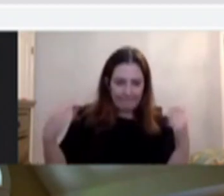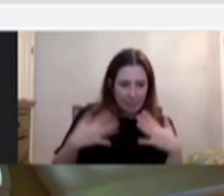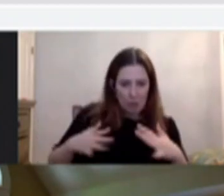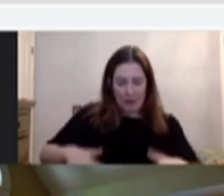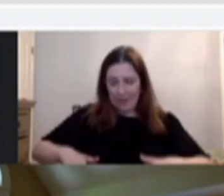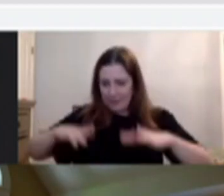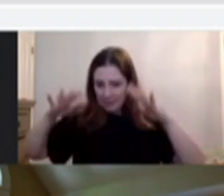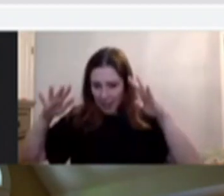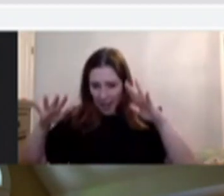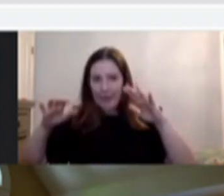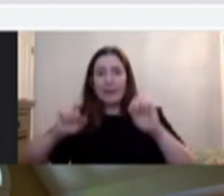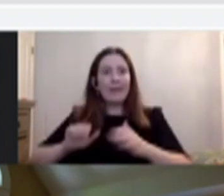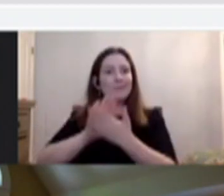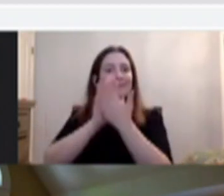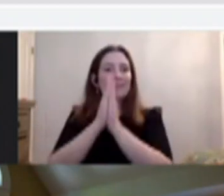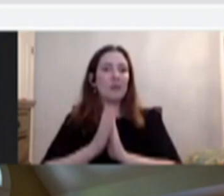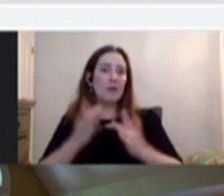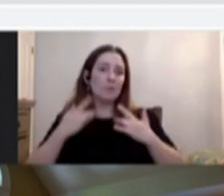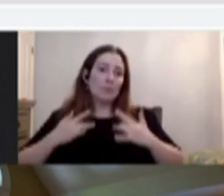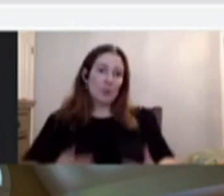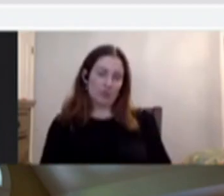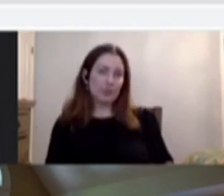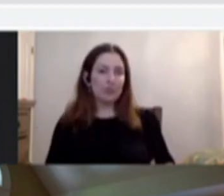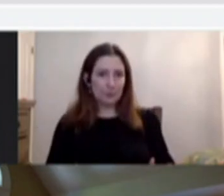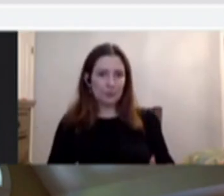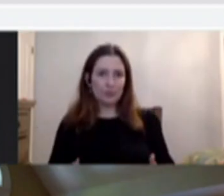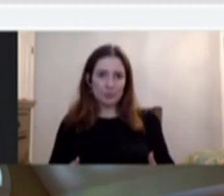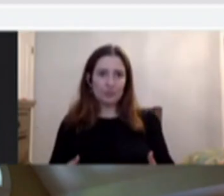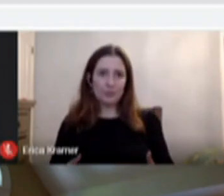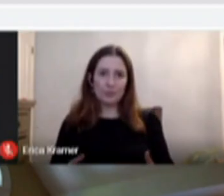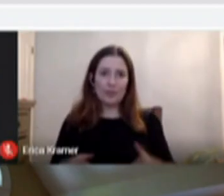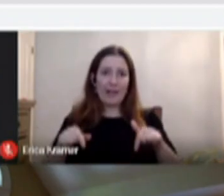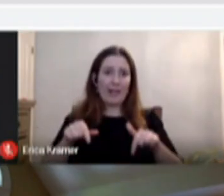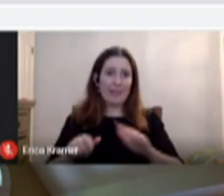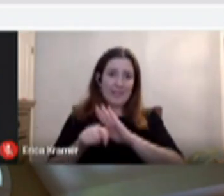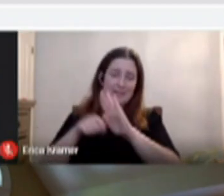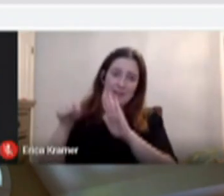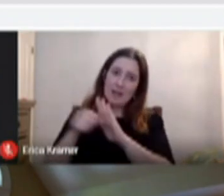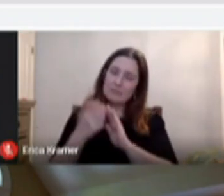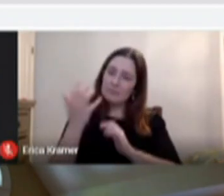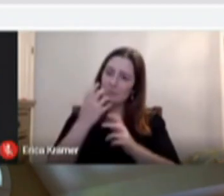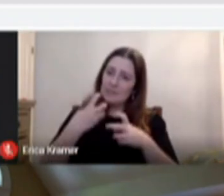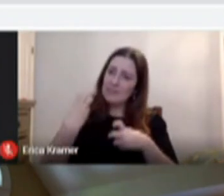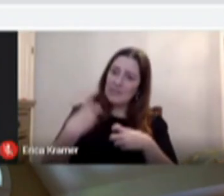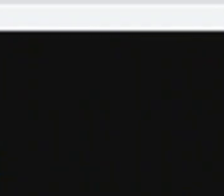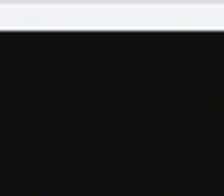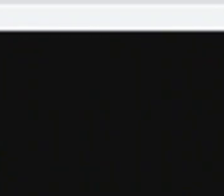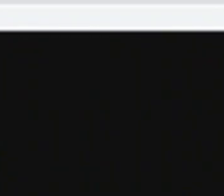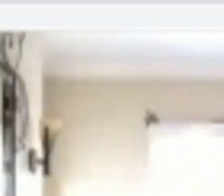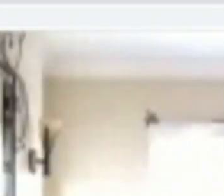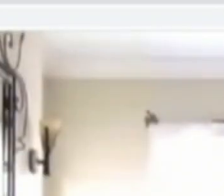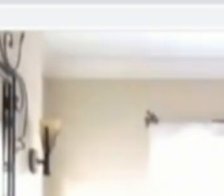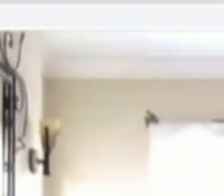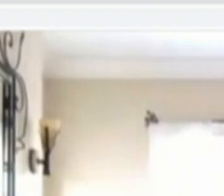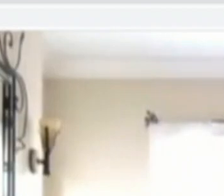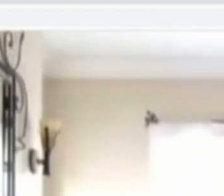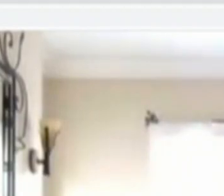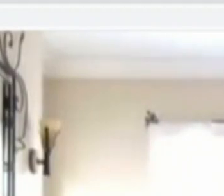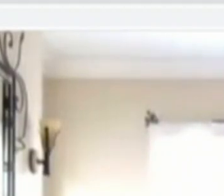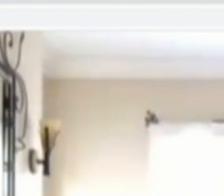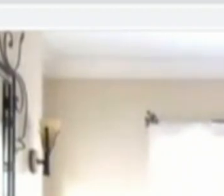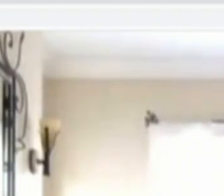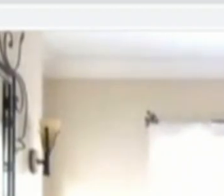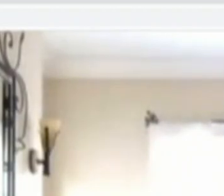depression, and, you know, just really tough times can get you down. It can happen to anybody. And we also know